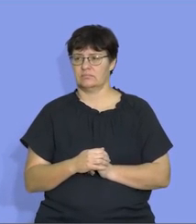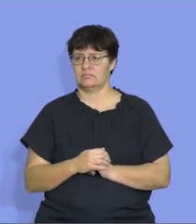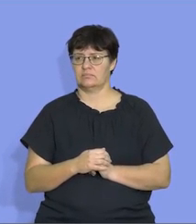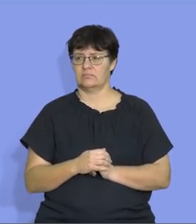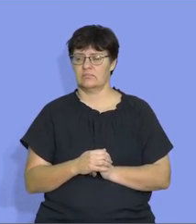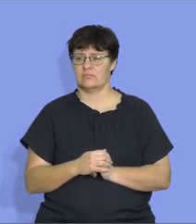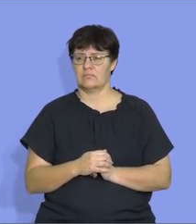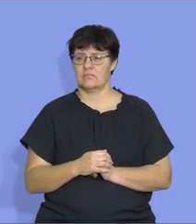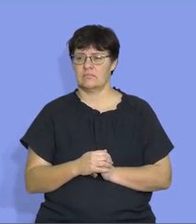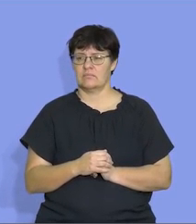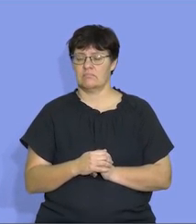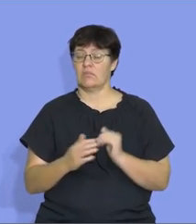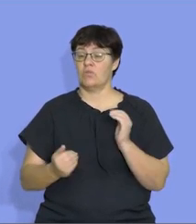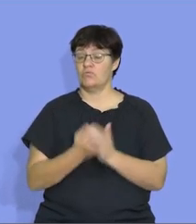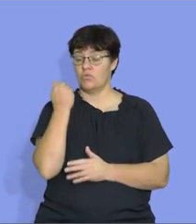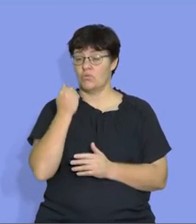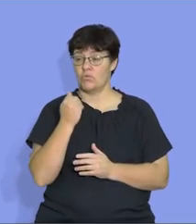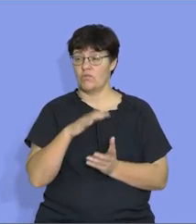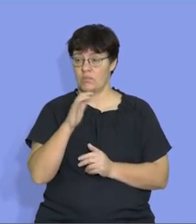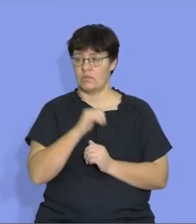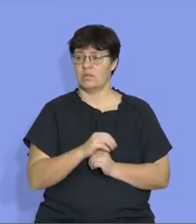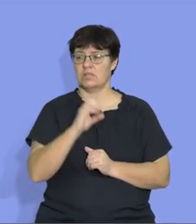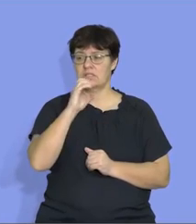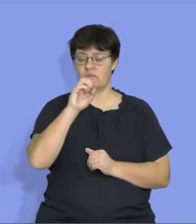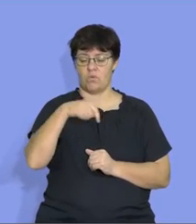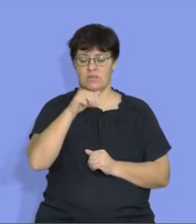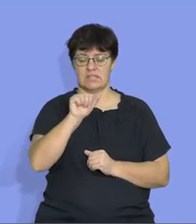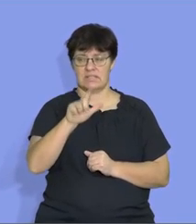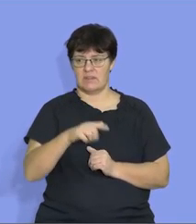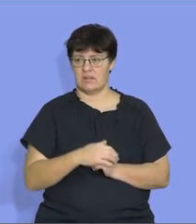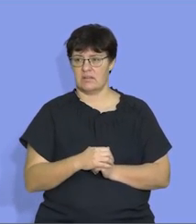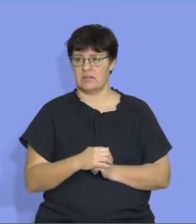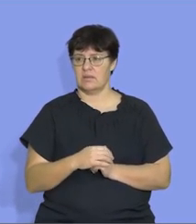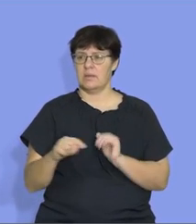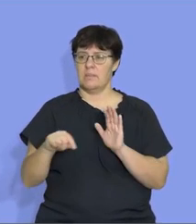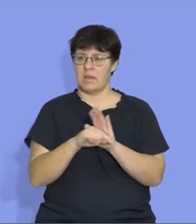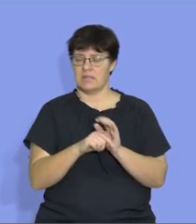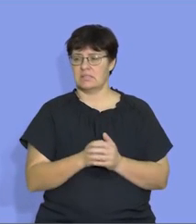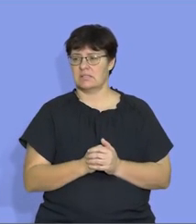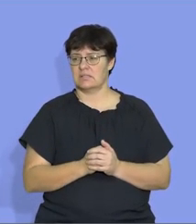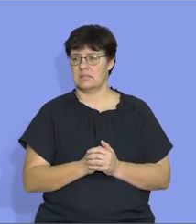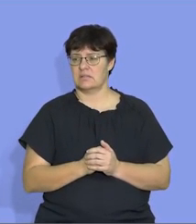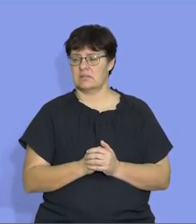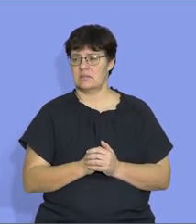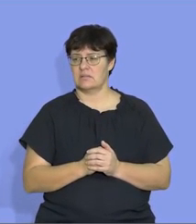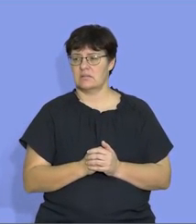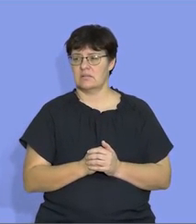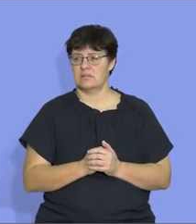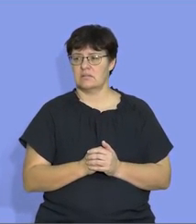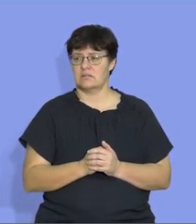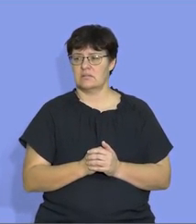second volume, the new volume is 0.67 less the initial volume, okay, of the solution, which